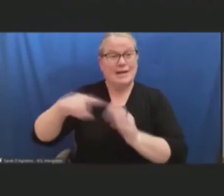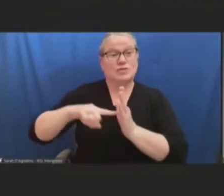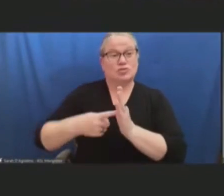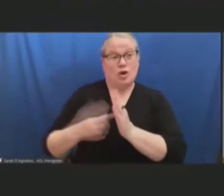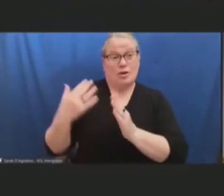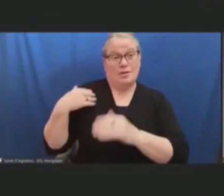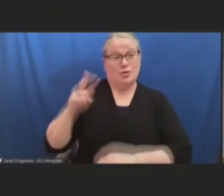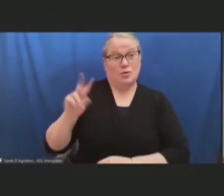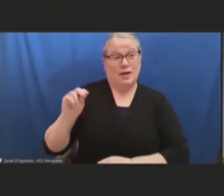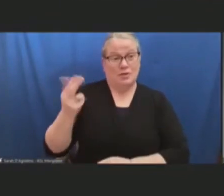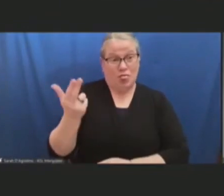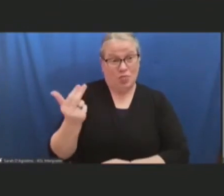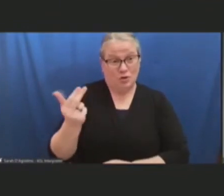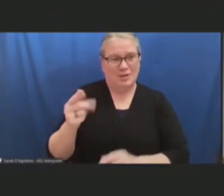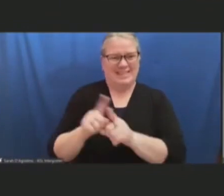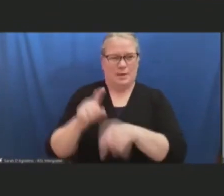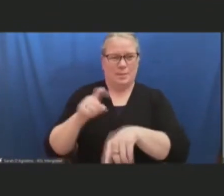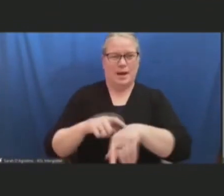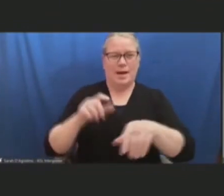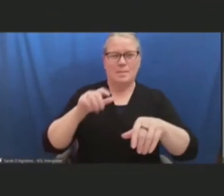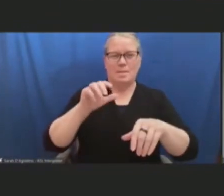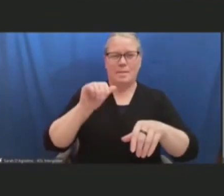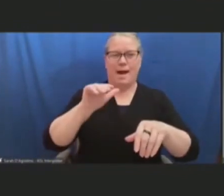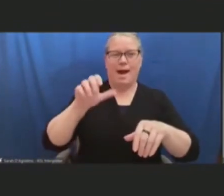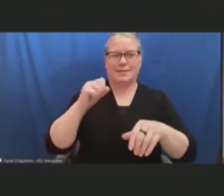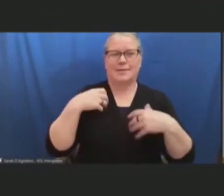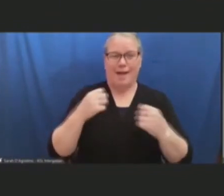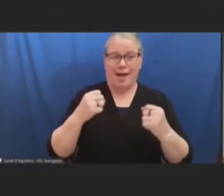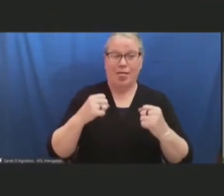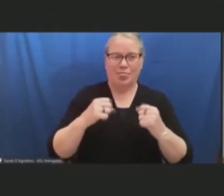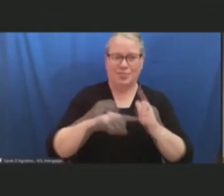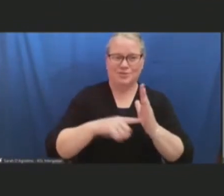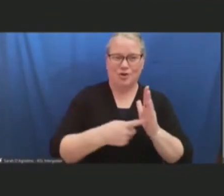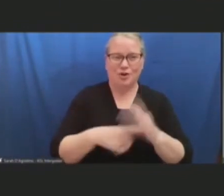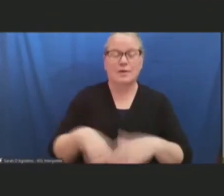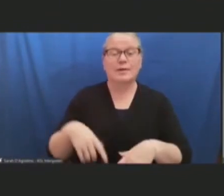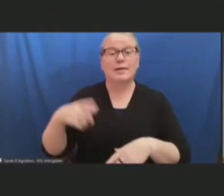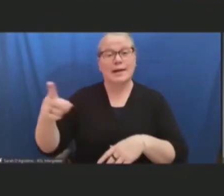And he has graciously agreed to be one of the mentors for